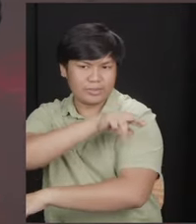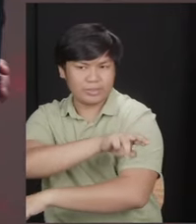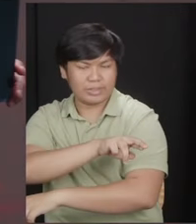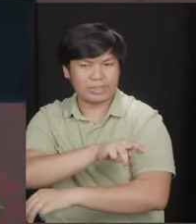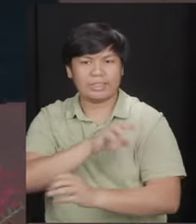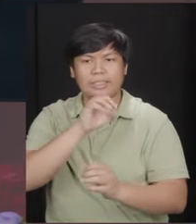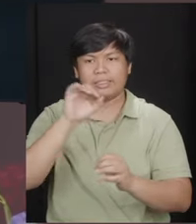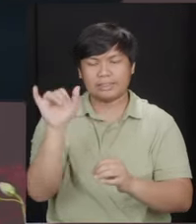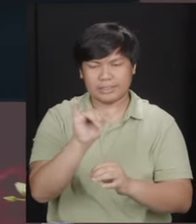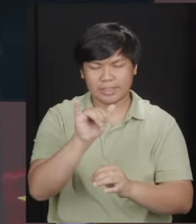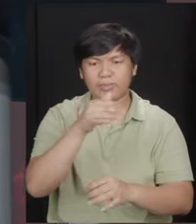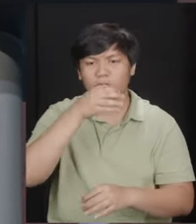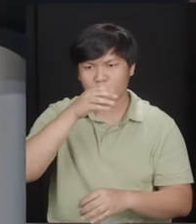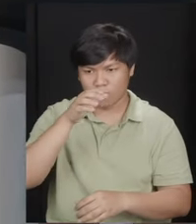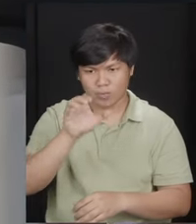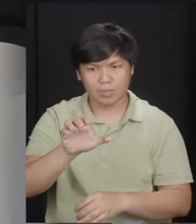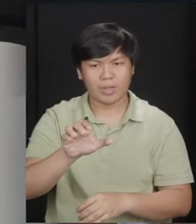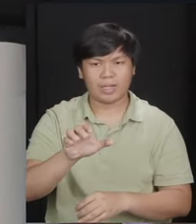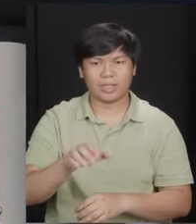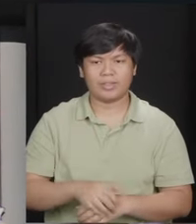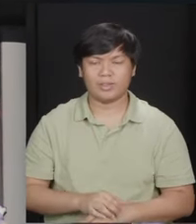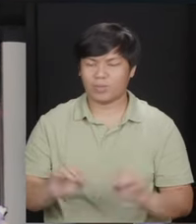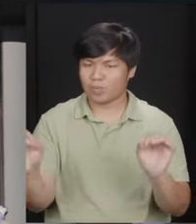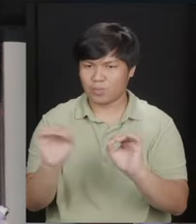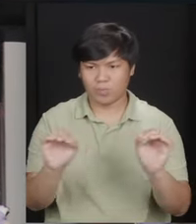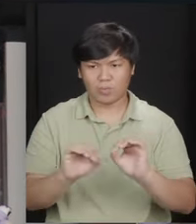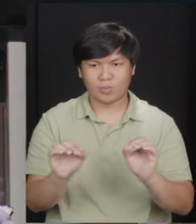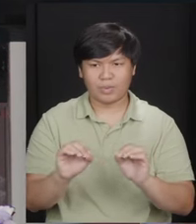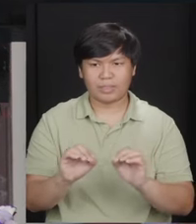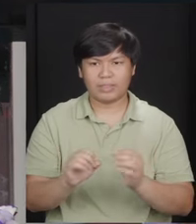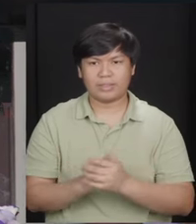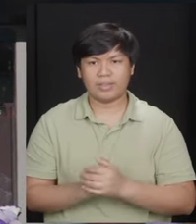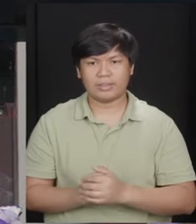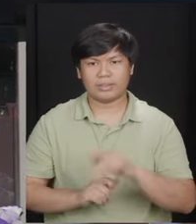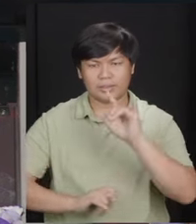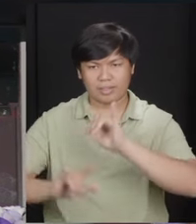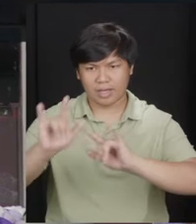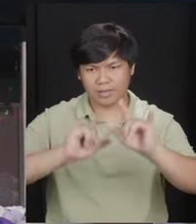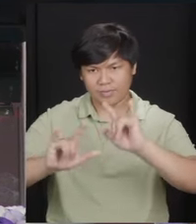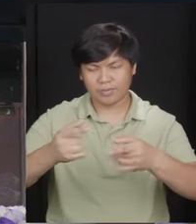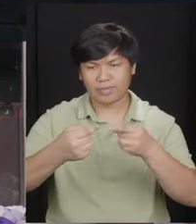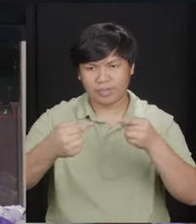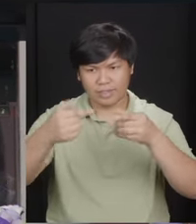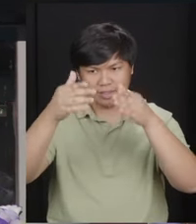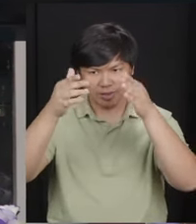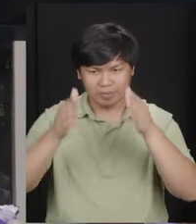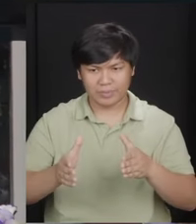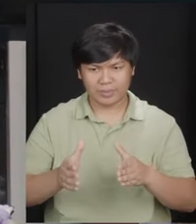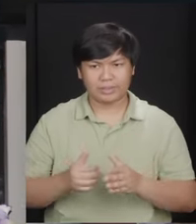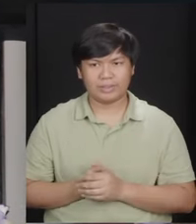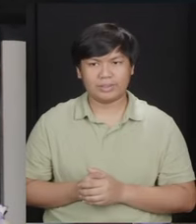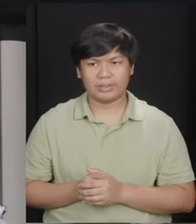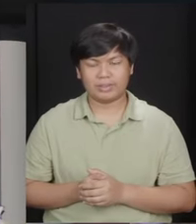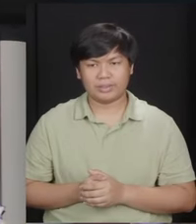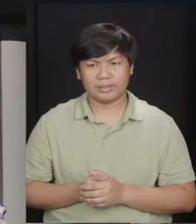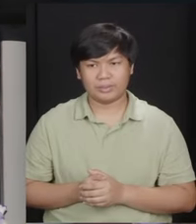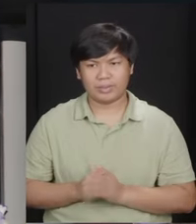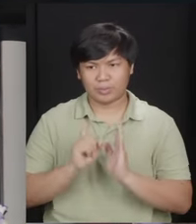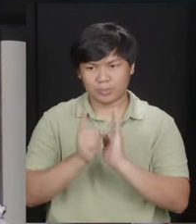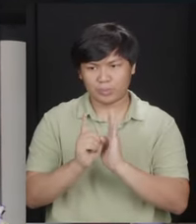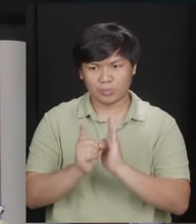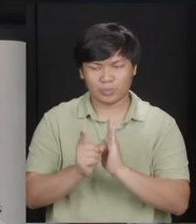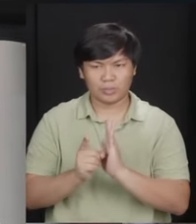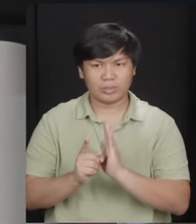religion with the exact same command as directly, love your enemies. Buddhism has